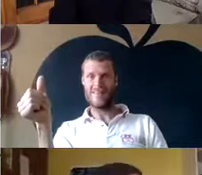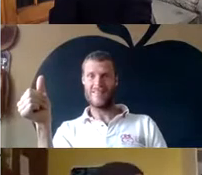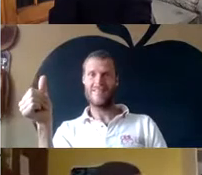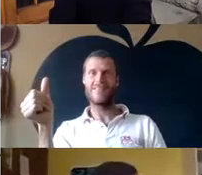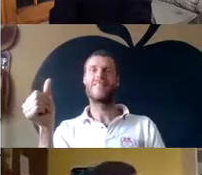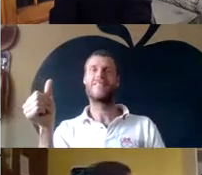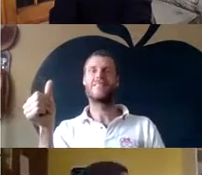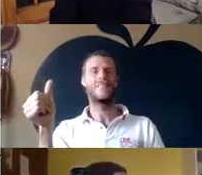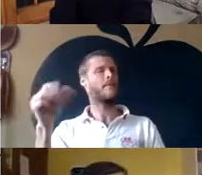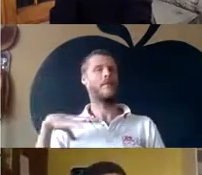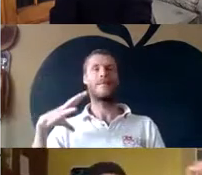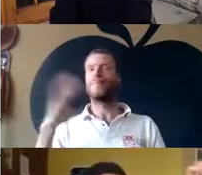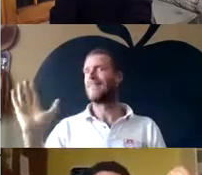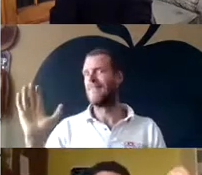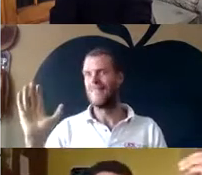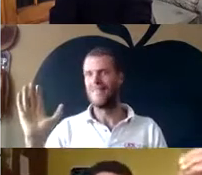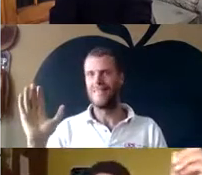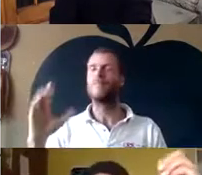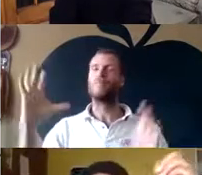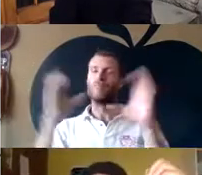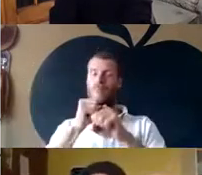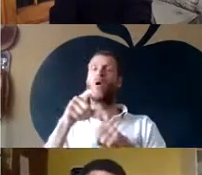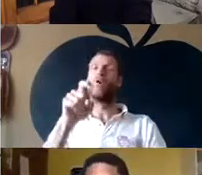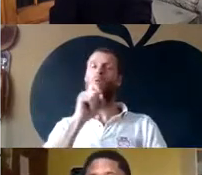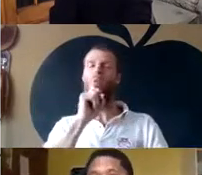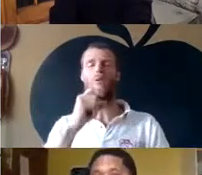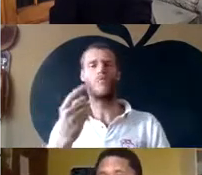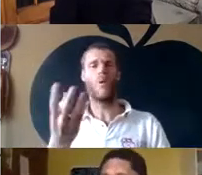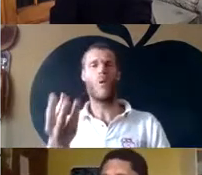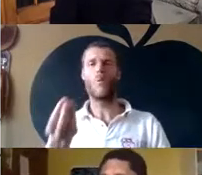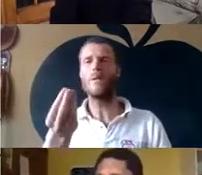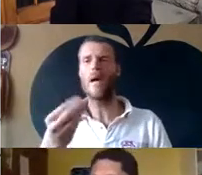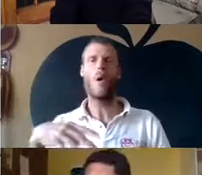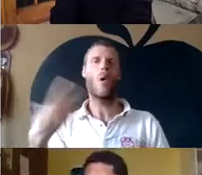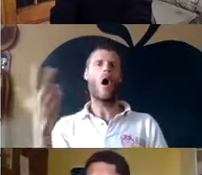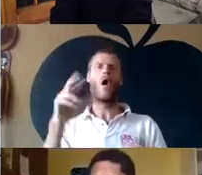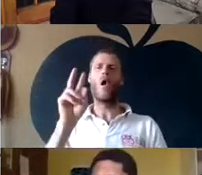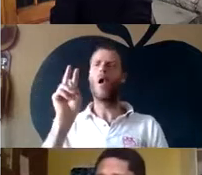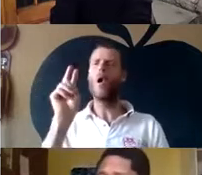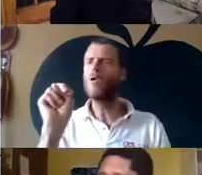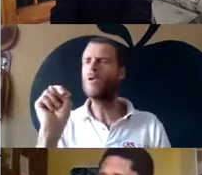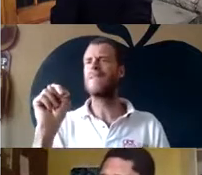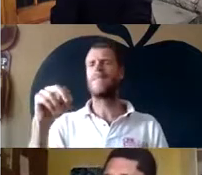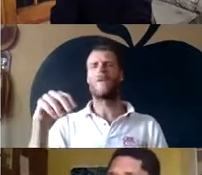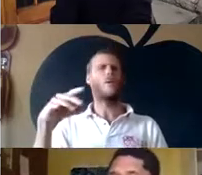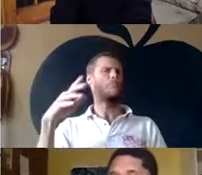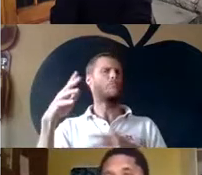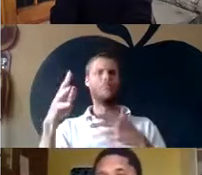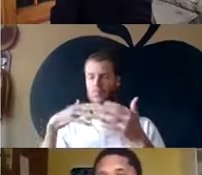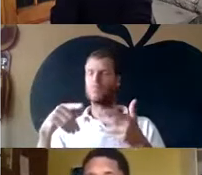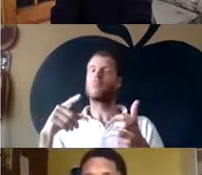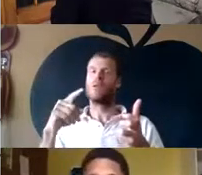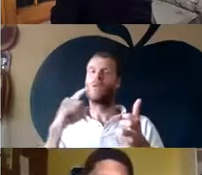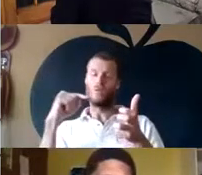If you put those two buttons on within the settings, that's all you need on an iPad. Then you would take, you know, whether you